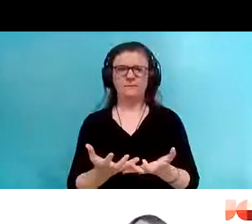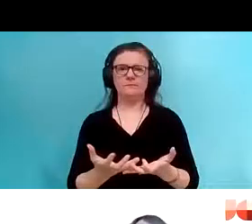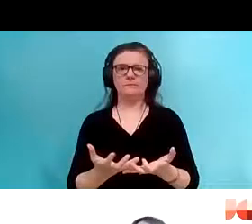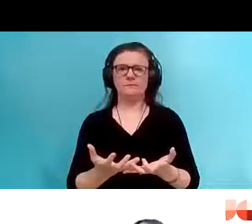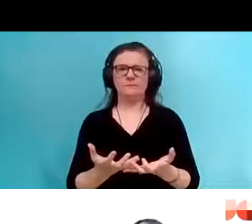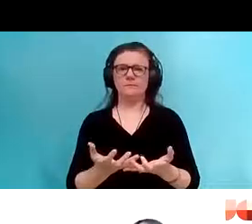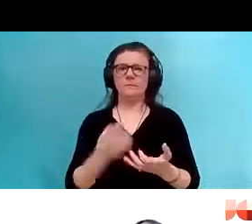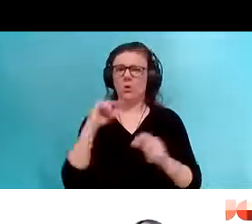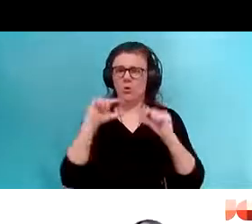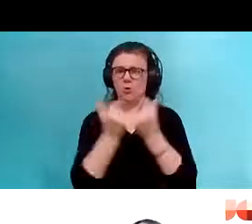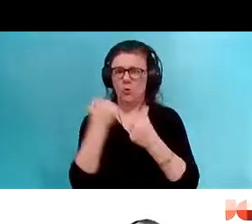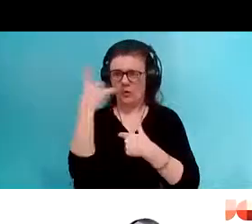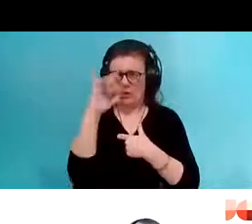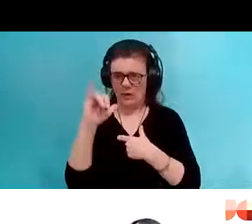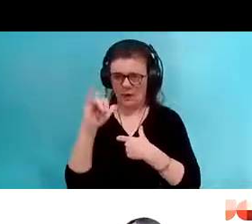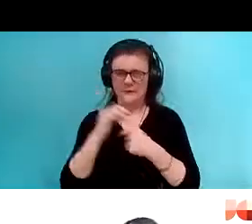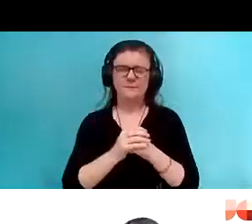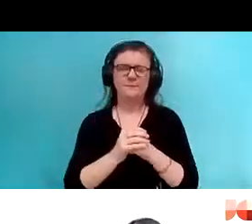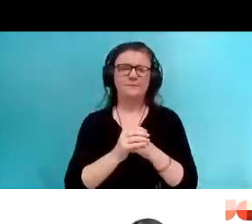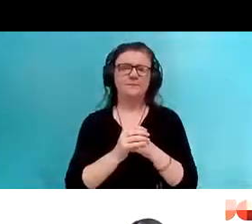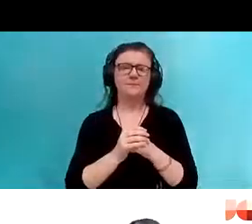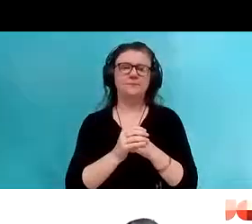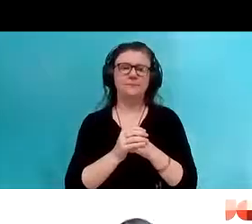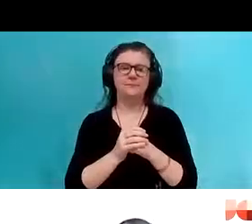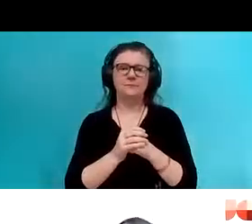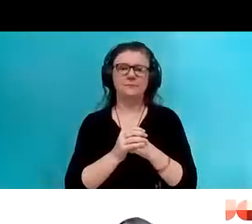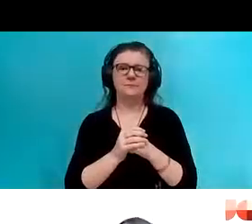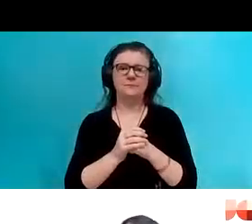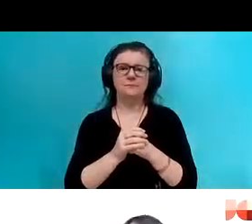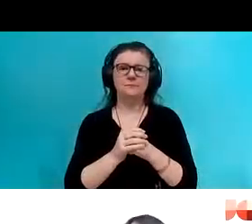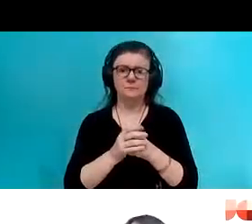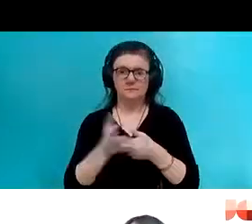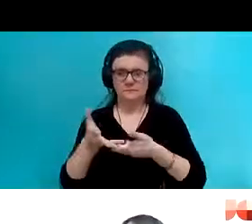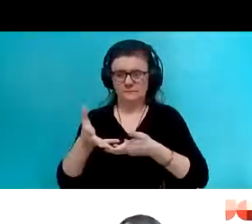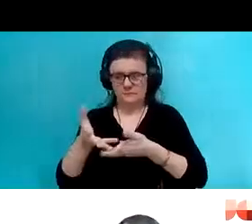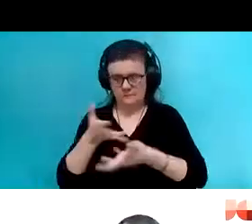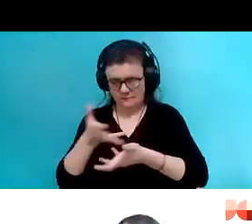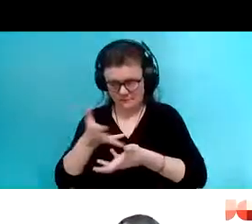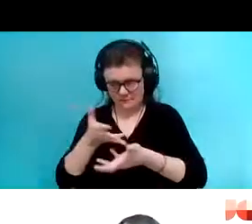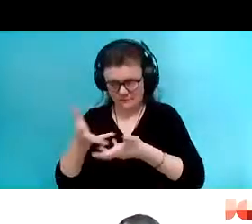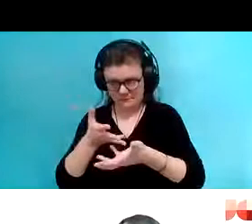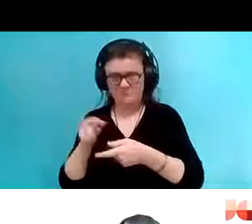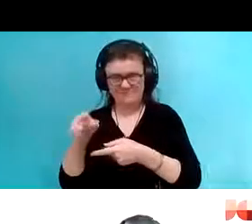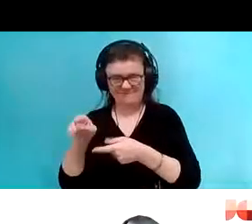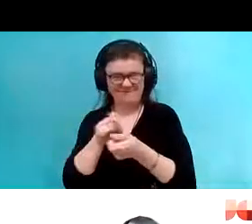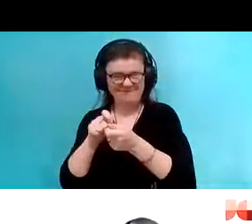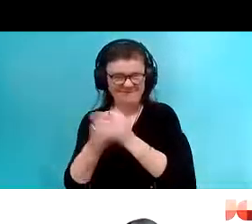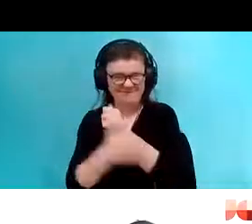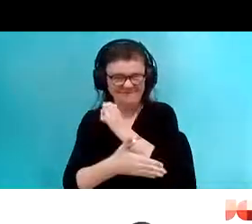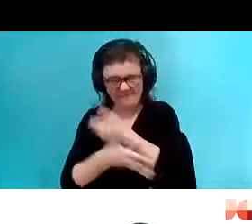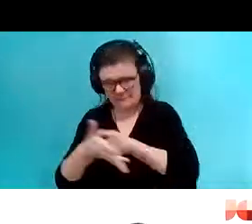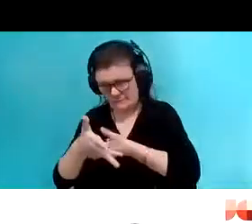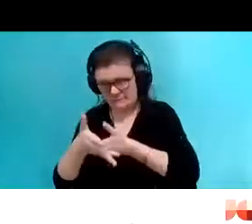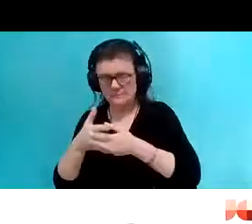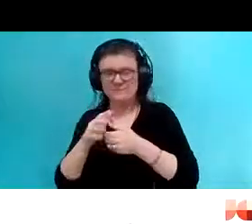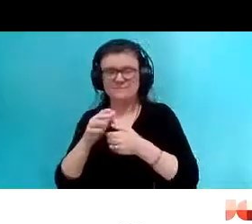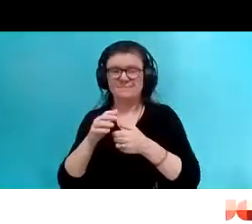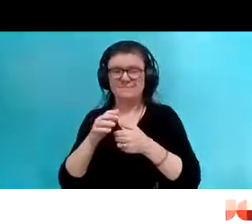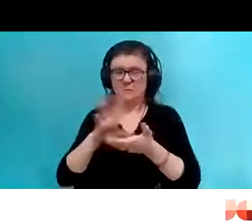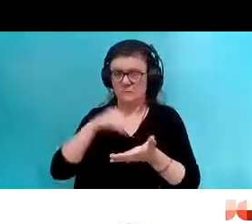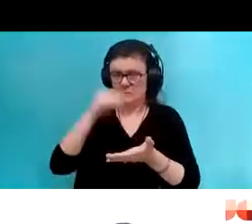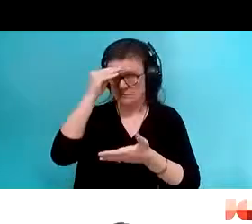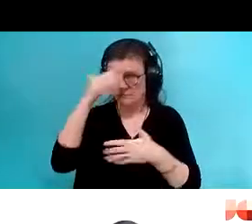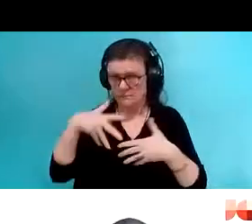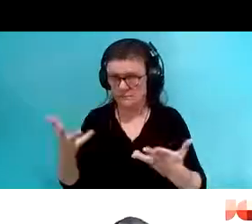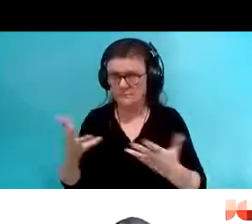that group. So one of our key learnings from working on data landscapes and data ecosystems is that if we want to